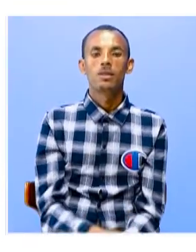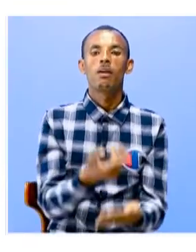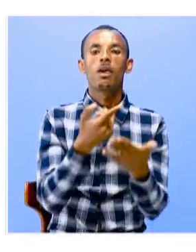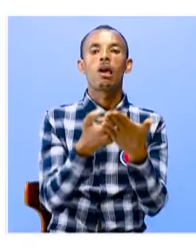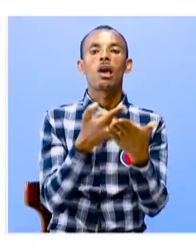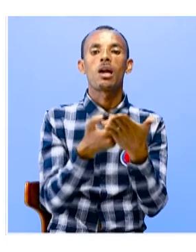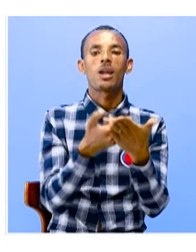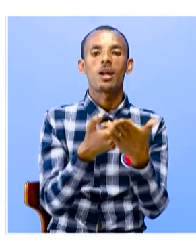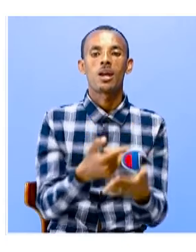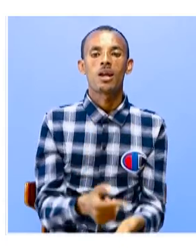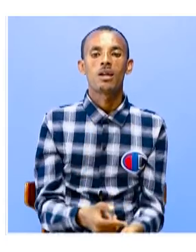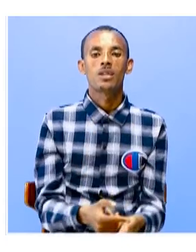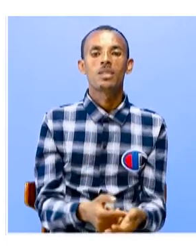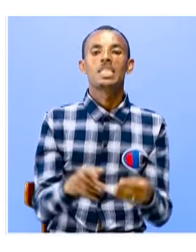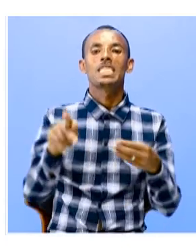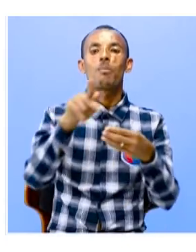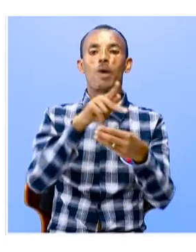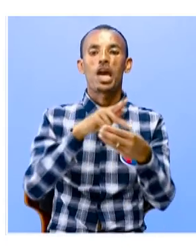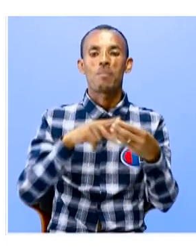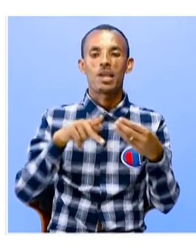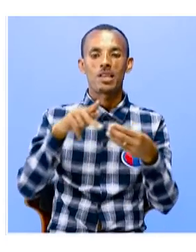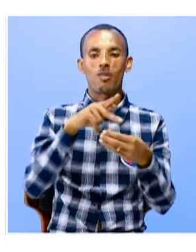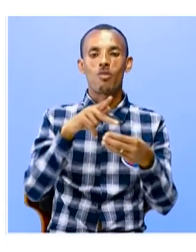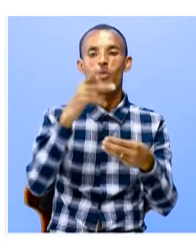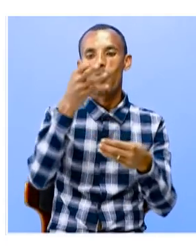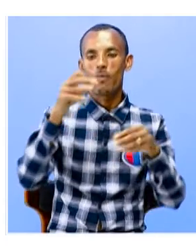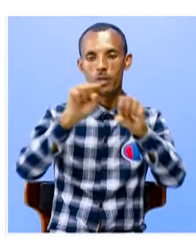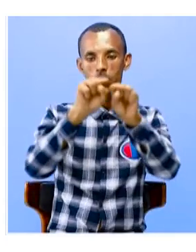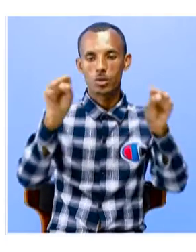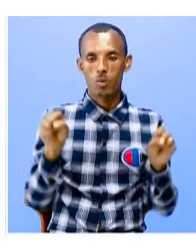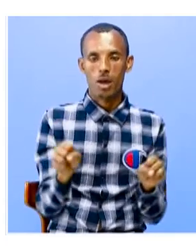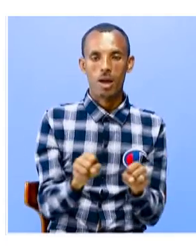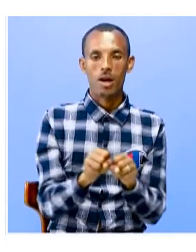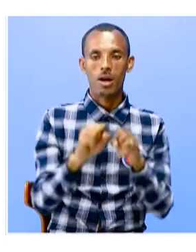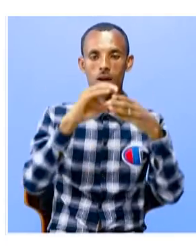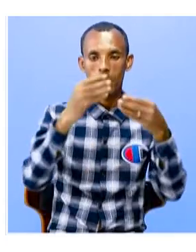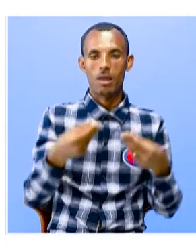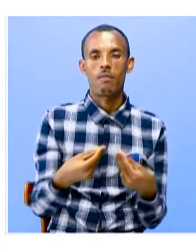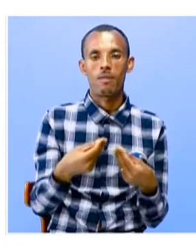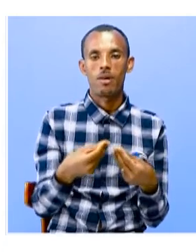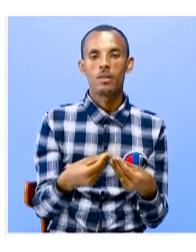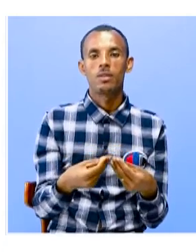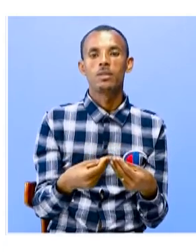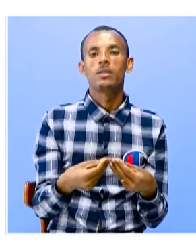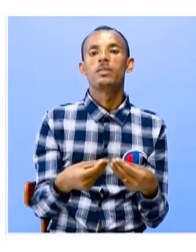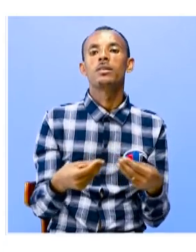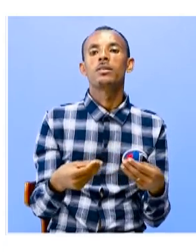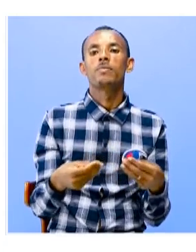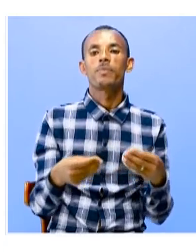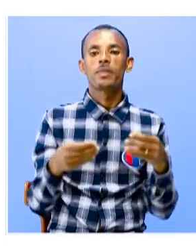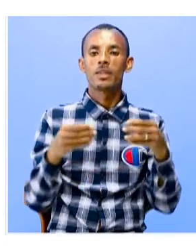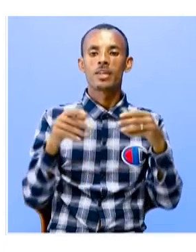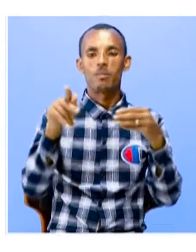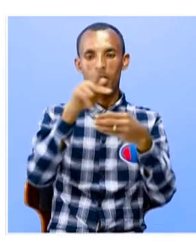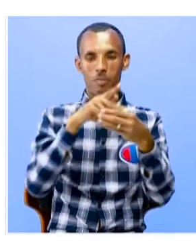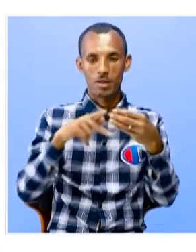Here, the perimeter of the square is given. The perimeter of the square is given to